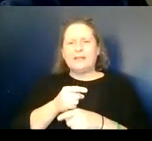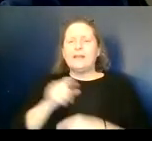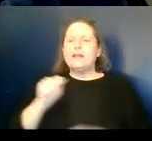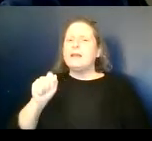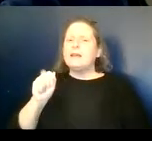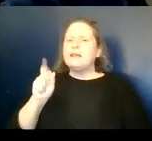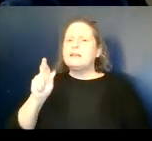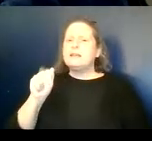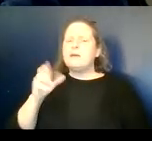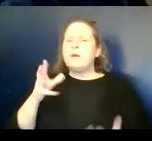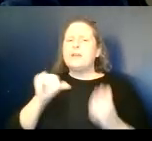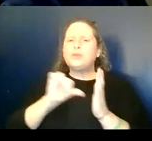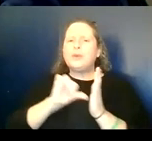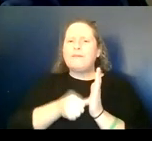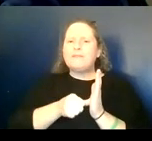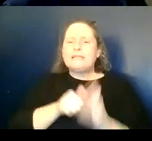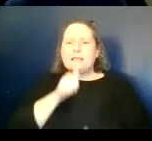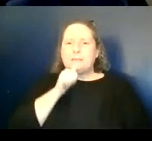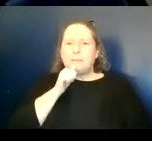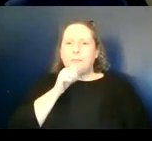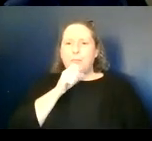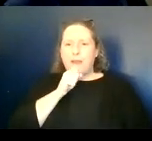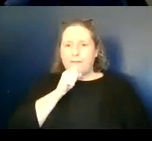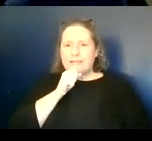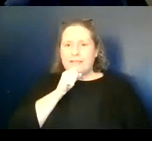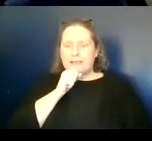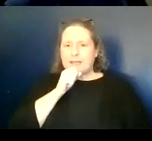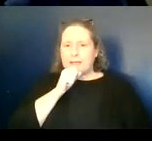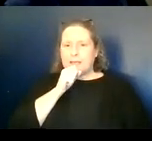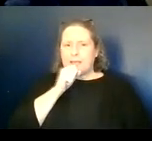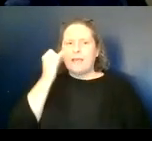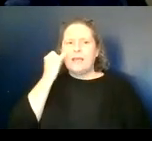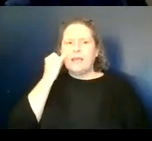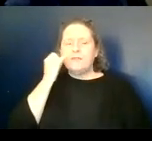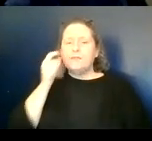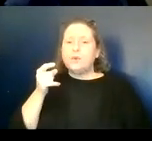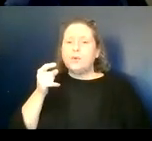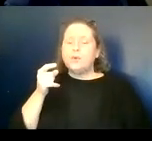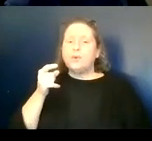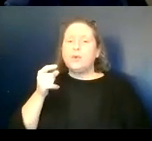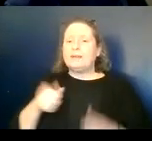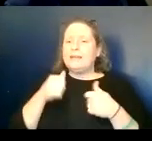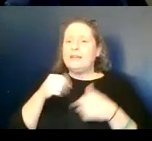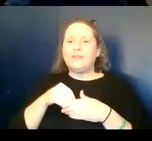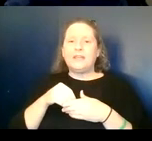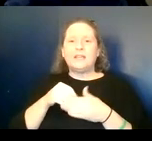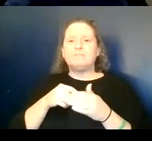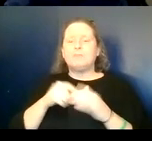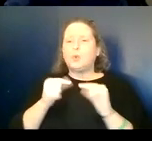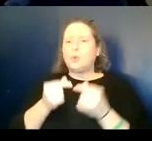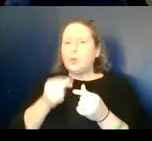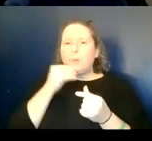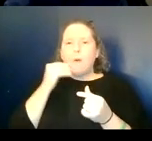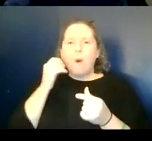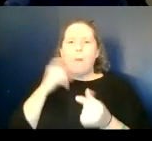you're joining us and you live in maybe a congregate setting, such as a nursing home or a group home, or